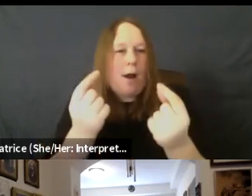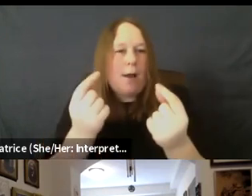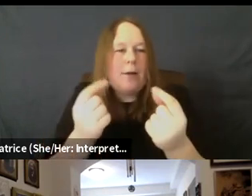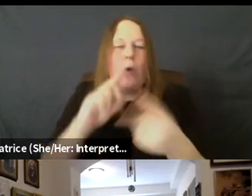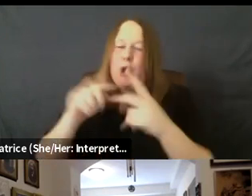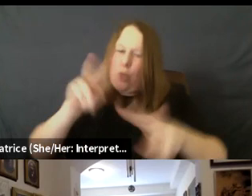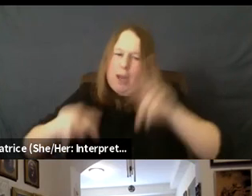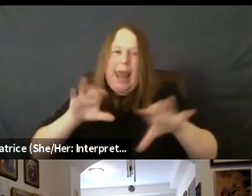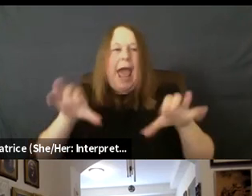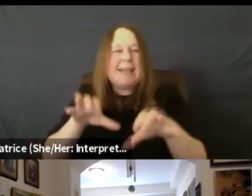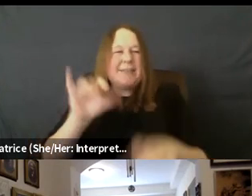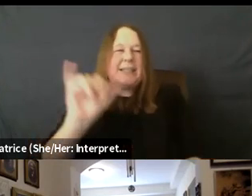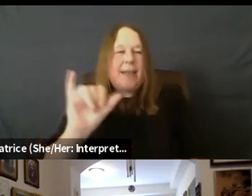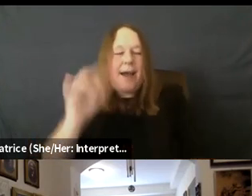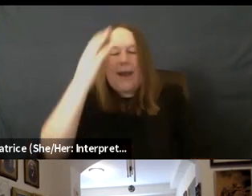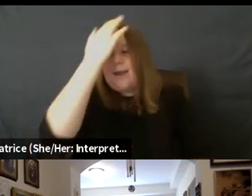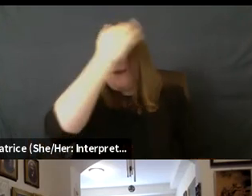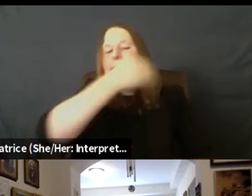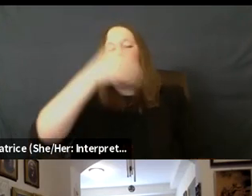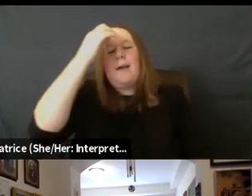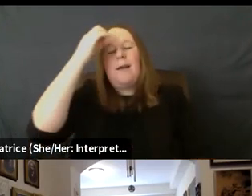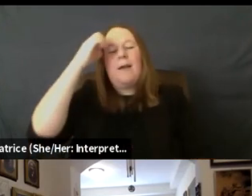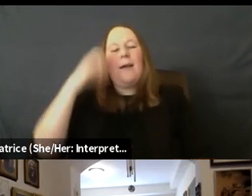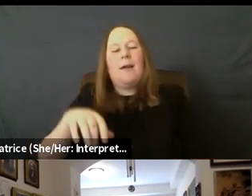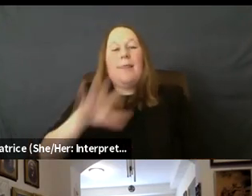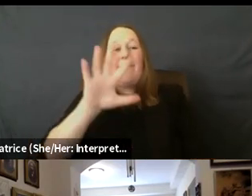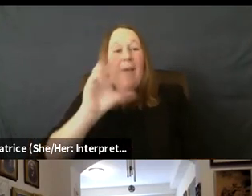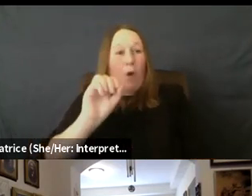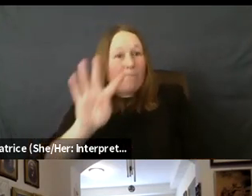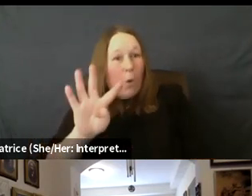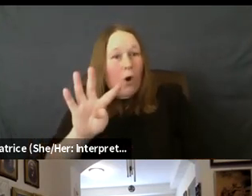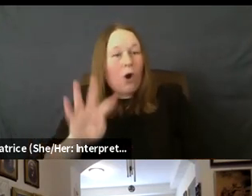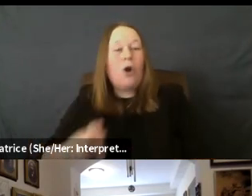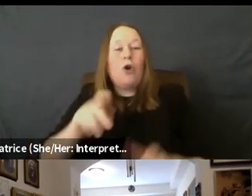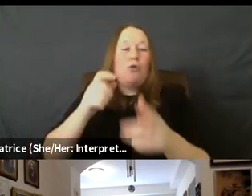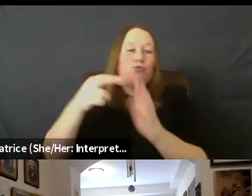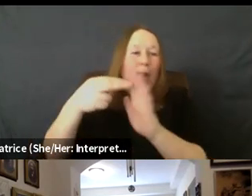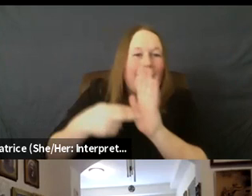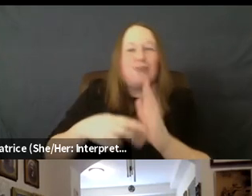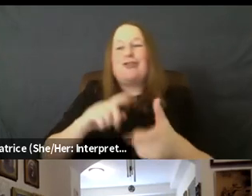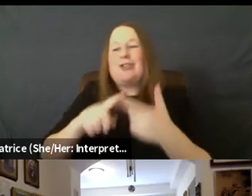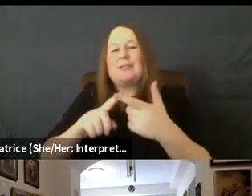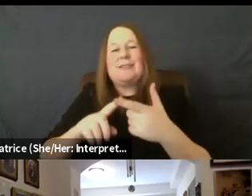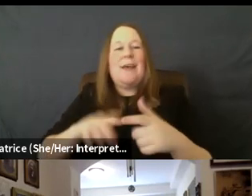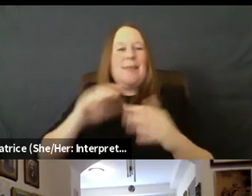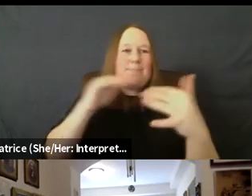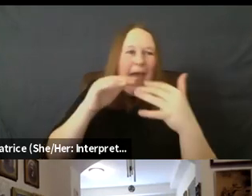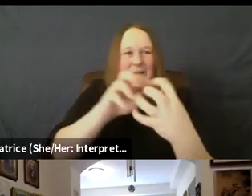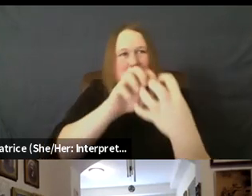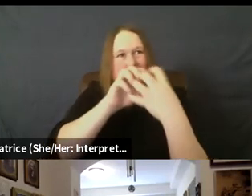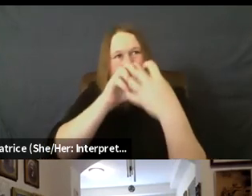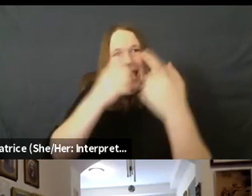at activities like the 504 regulations and the battle that went on to get